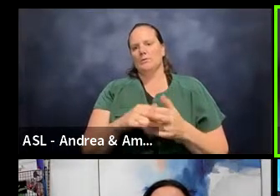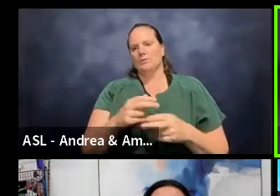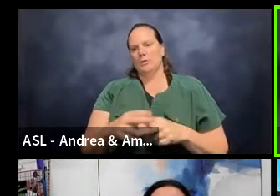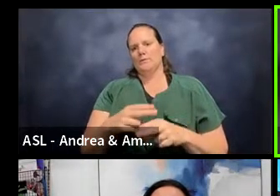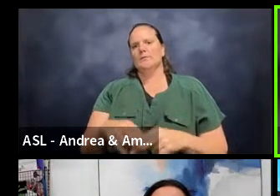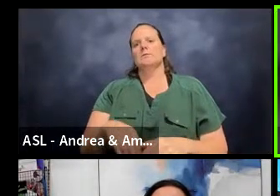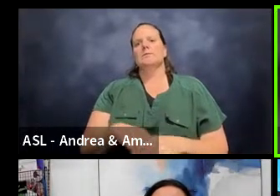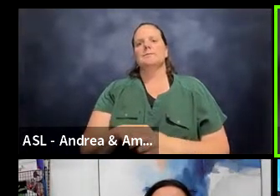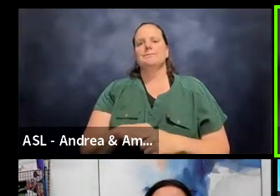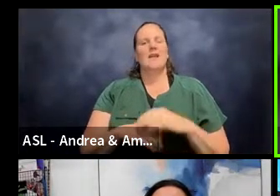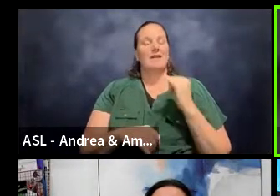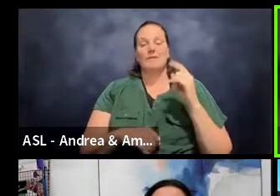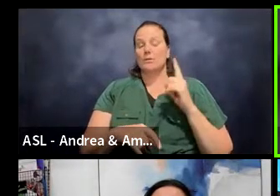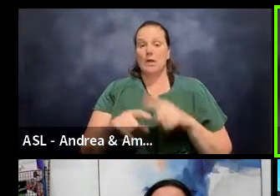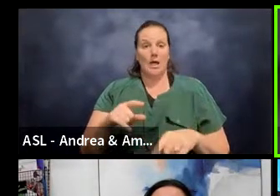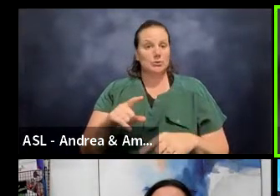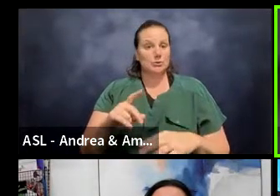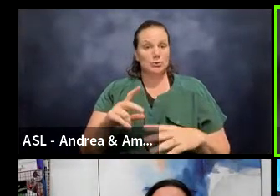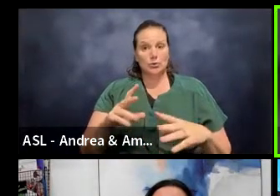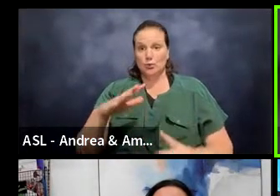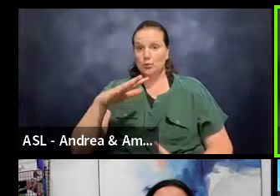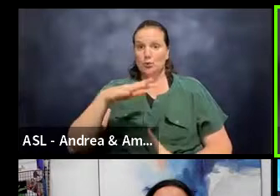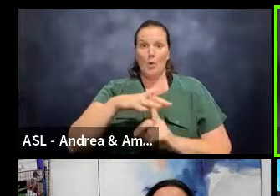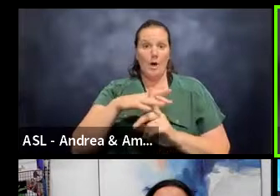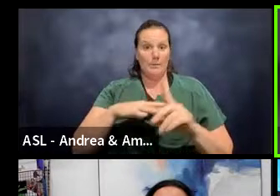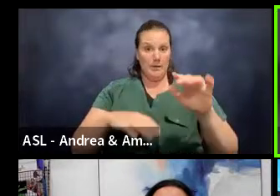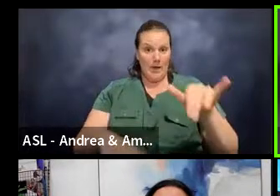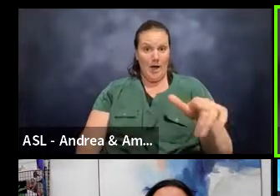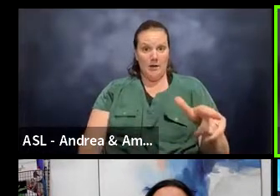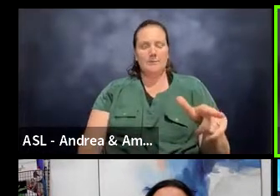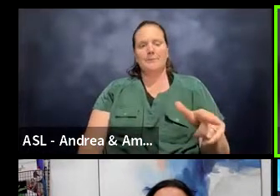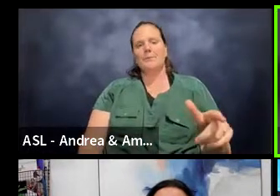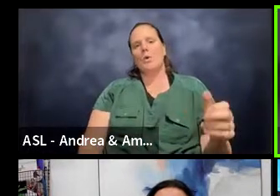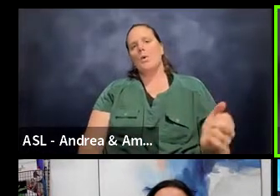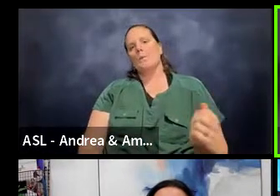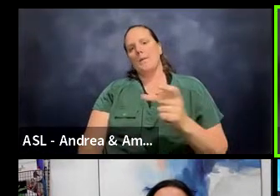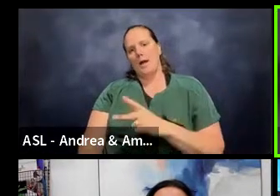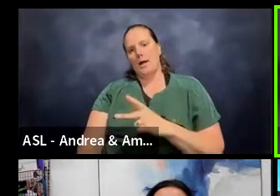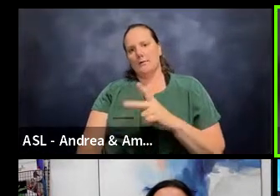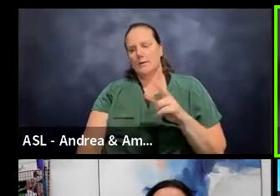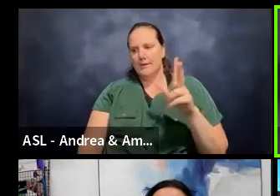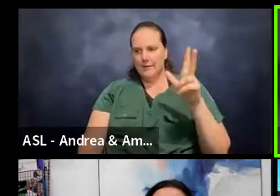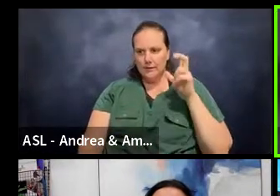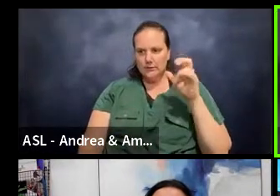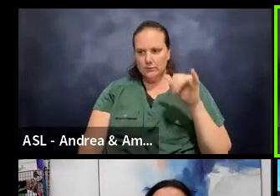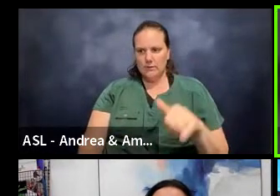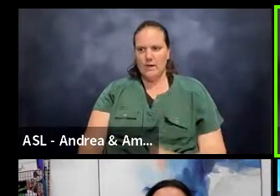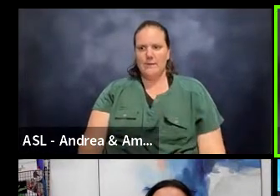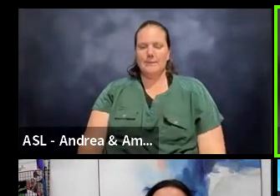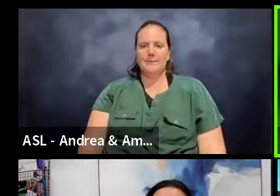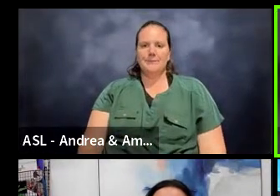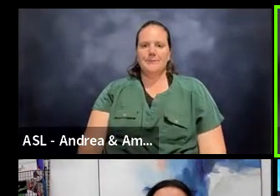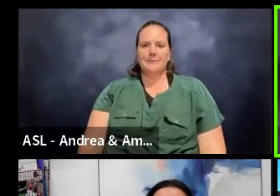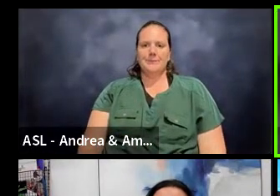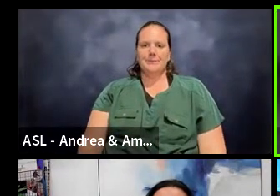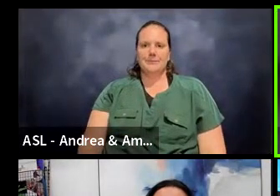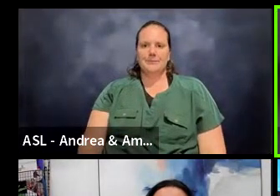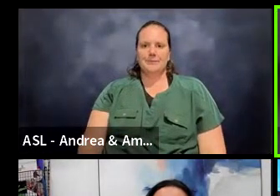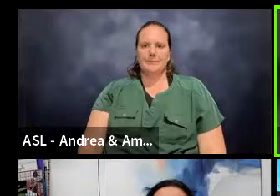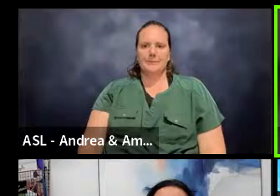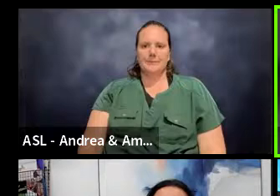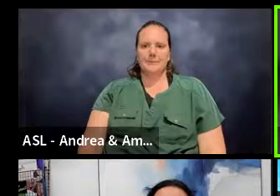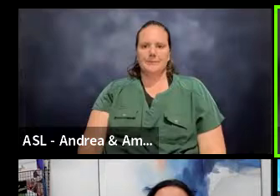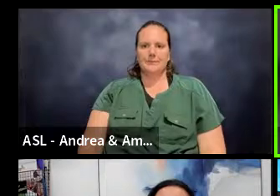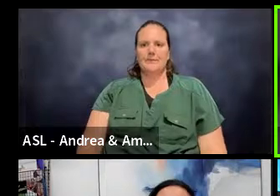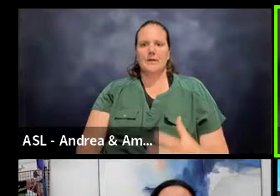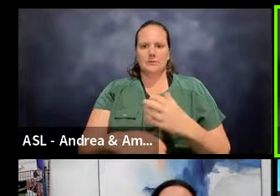able to make the one that's there, you can go back and listen to it. The summary of those